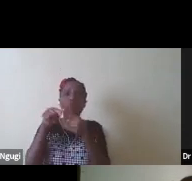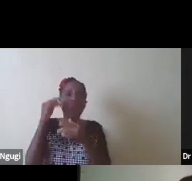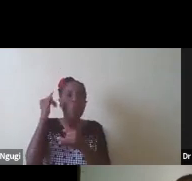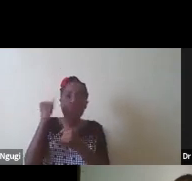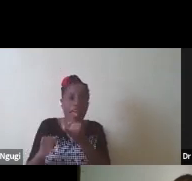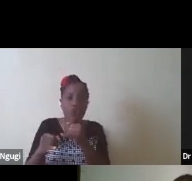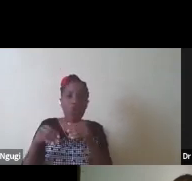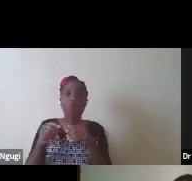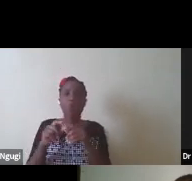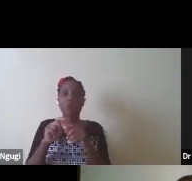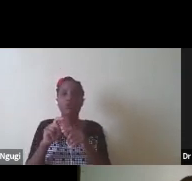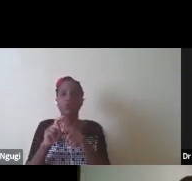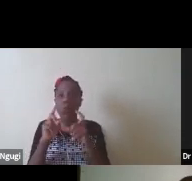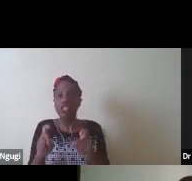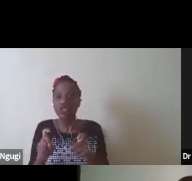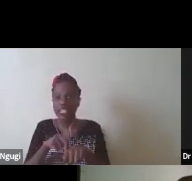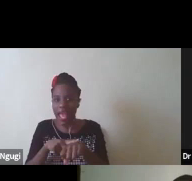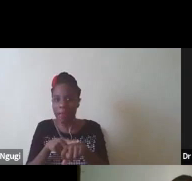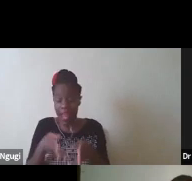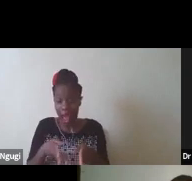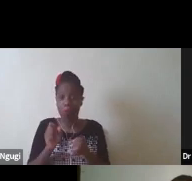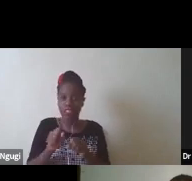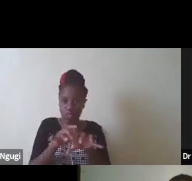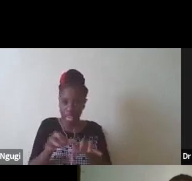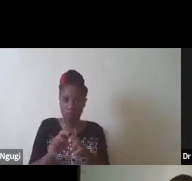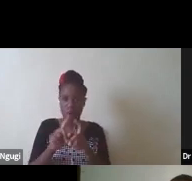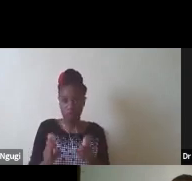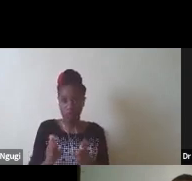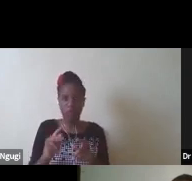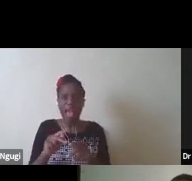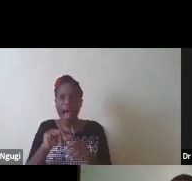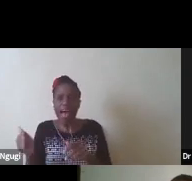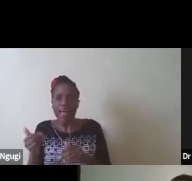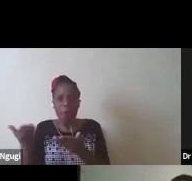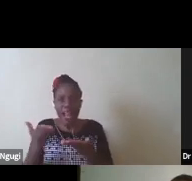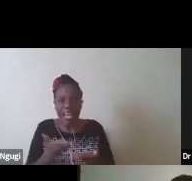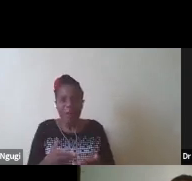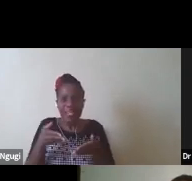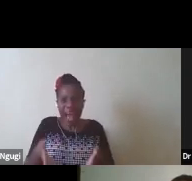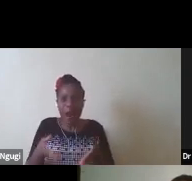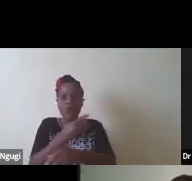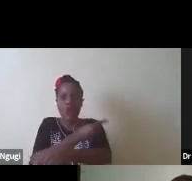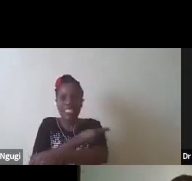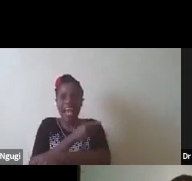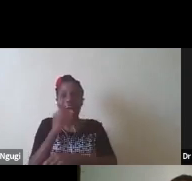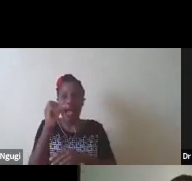also acknowledge the presence of Dr. Akwasi Osei. Doctor, welcome.